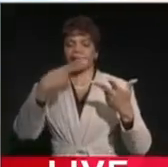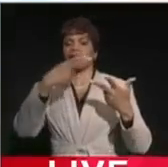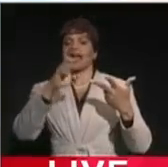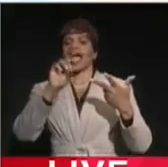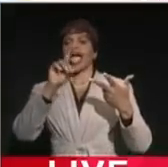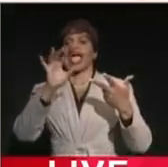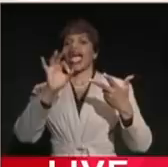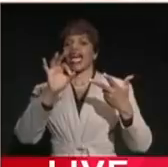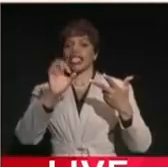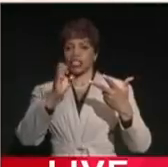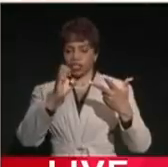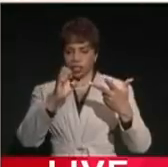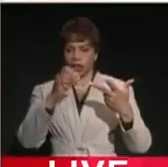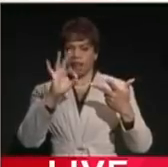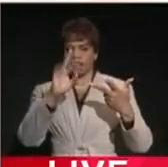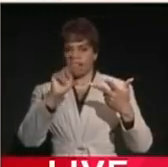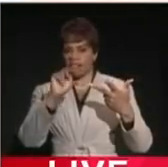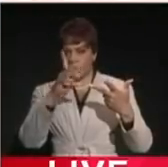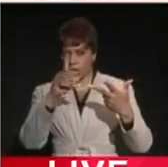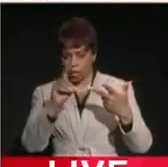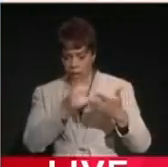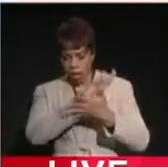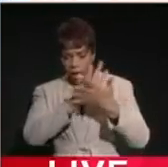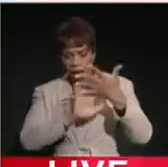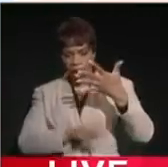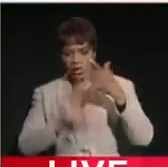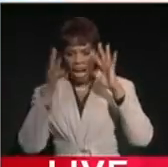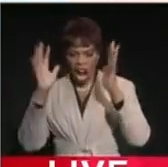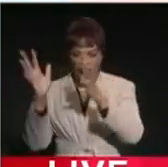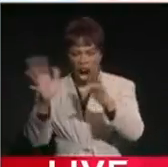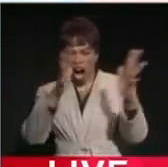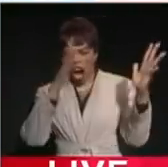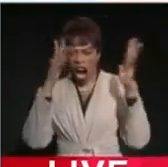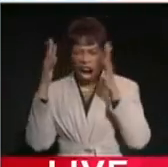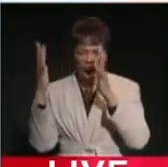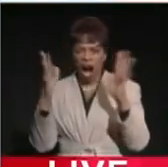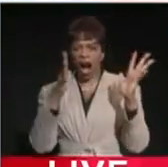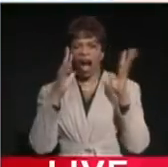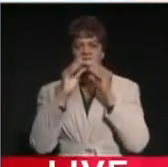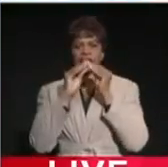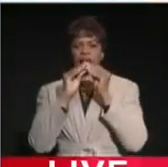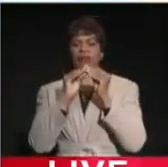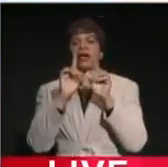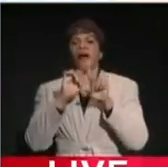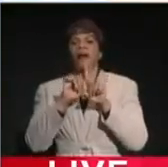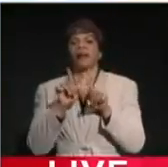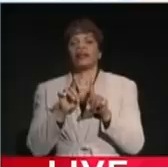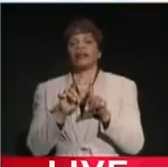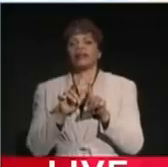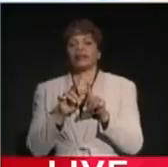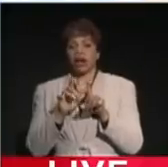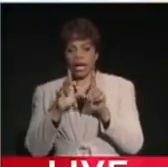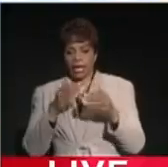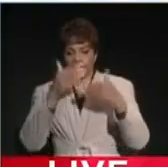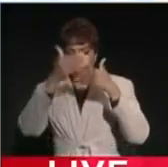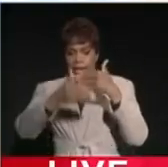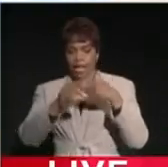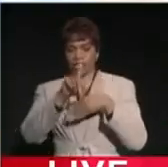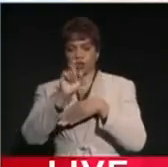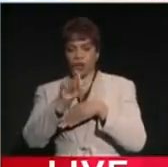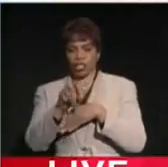care of. That's where it's coming from. Okay, and every dime of it's going back into the middle class, and they deserve it. All right, let's go on to the next